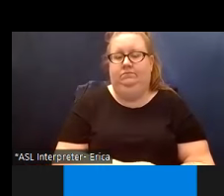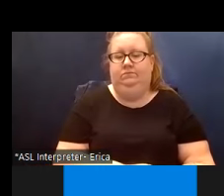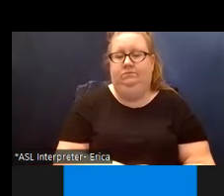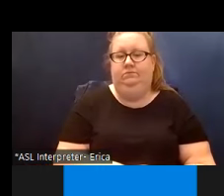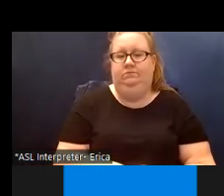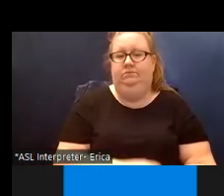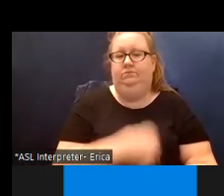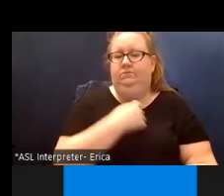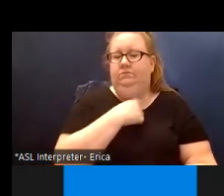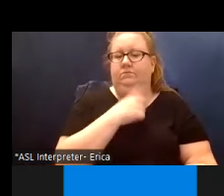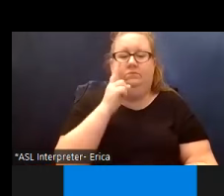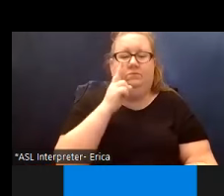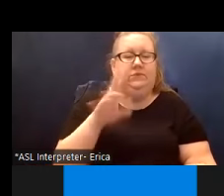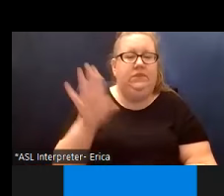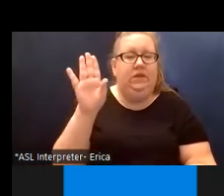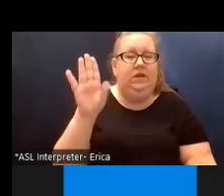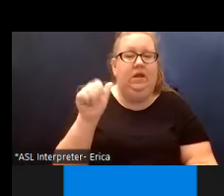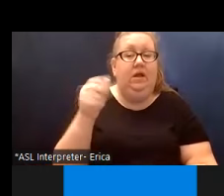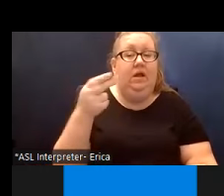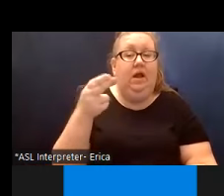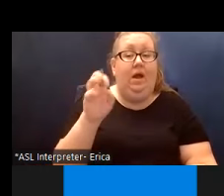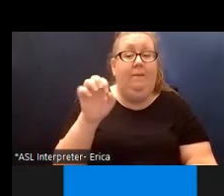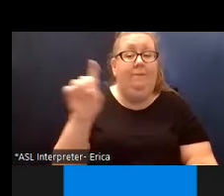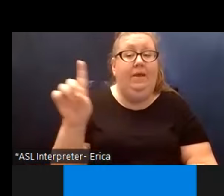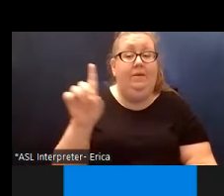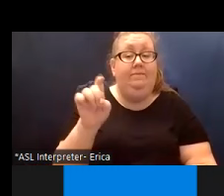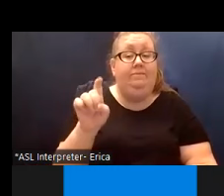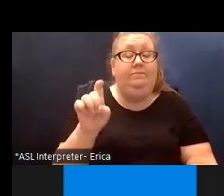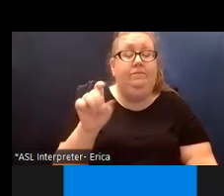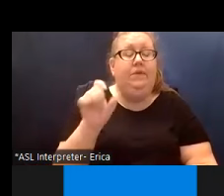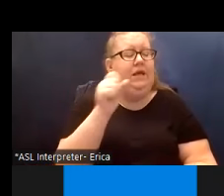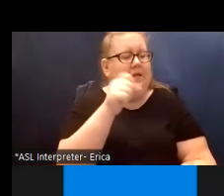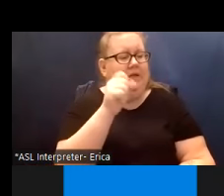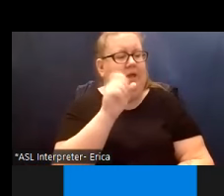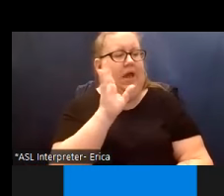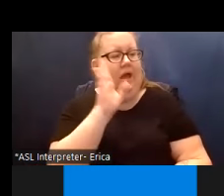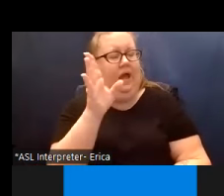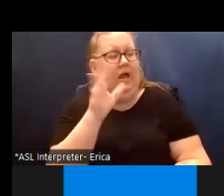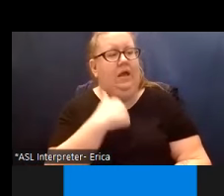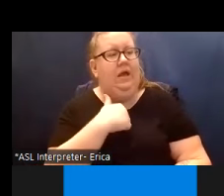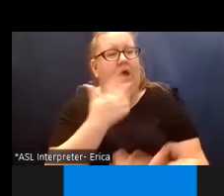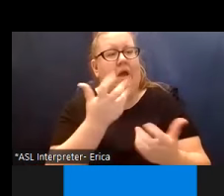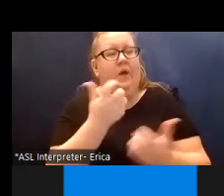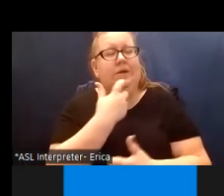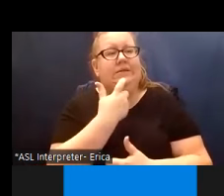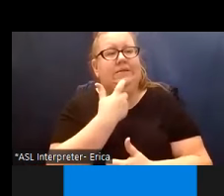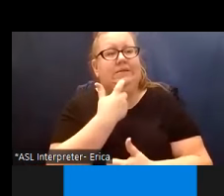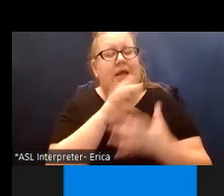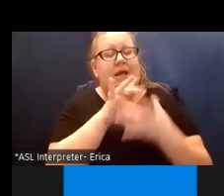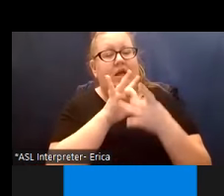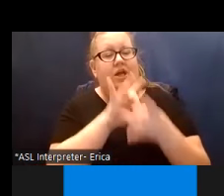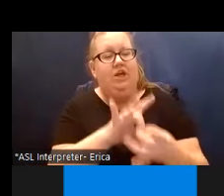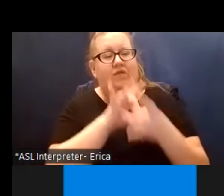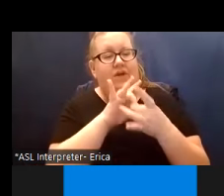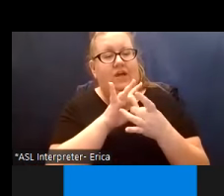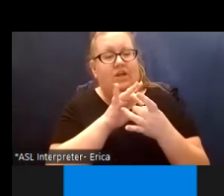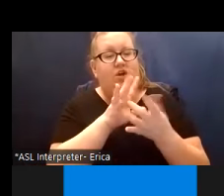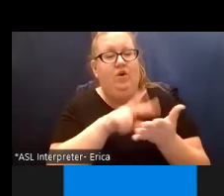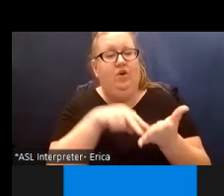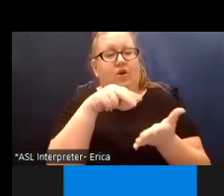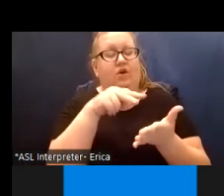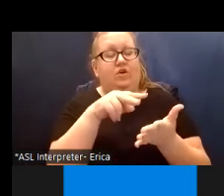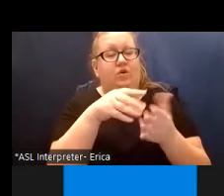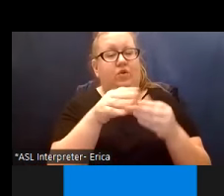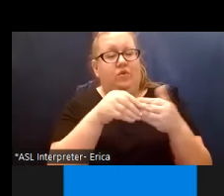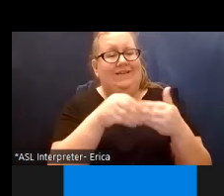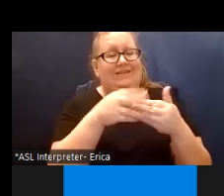I see a hand up from Ahmed. Yep. Yeah, hi. I was gonna say in regards to the resilience hubs, I think